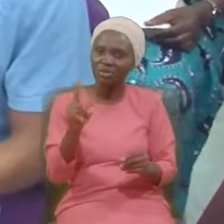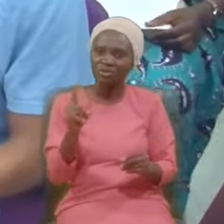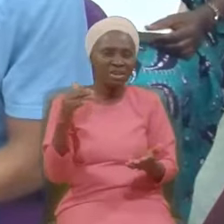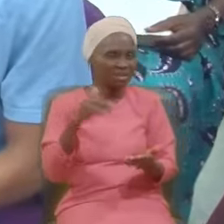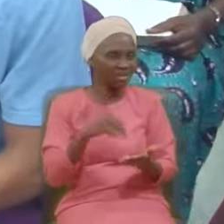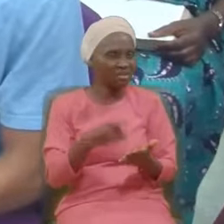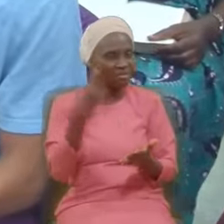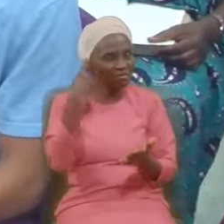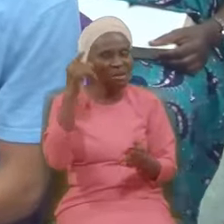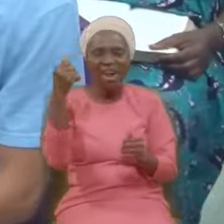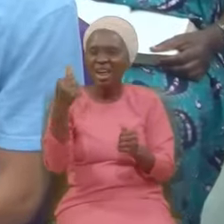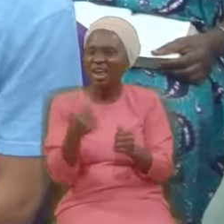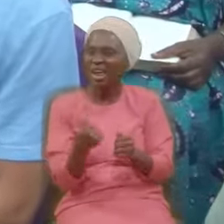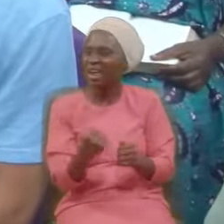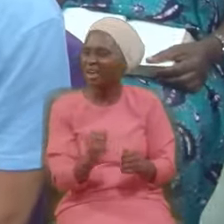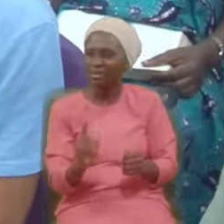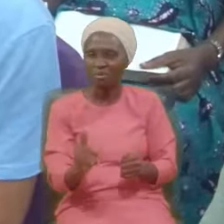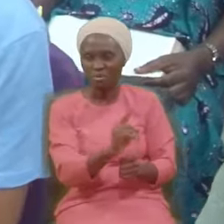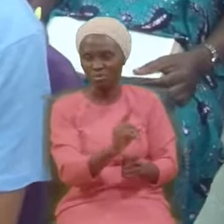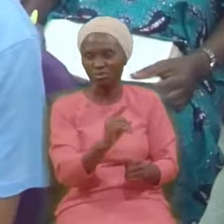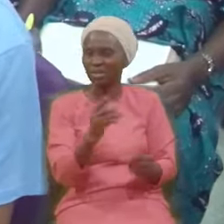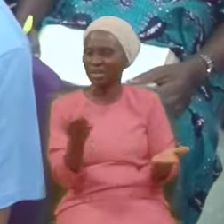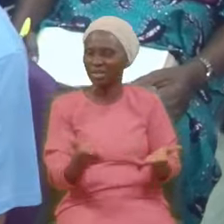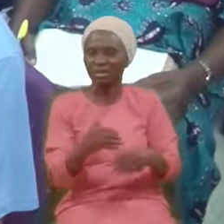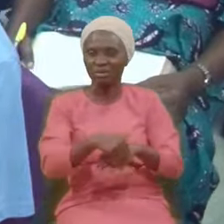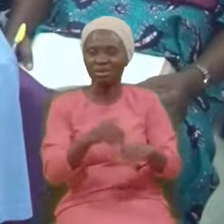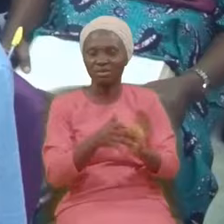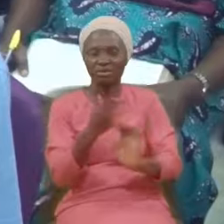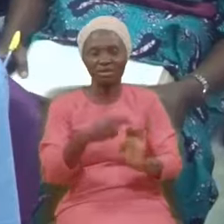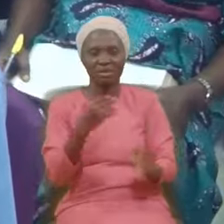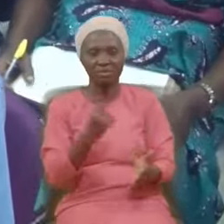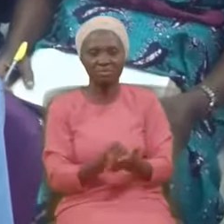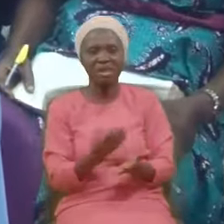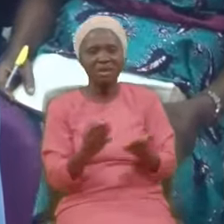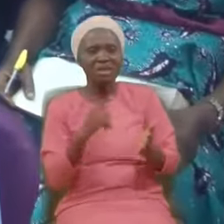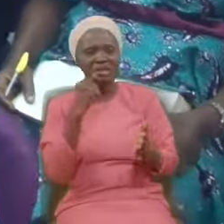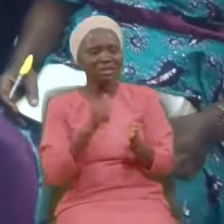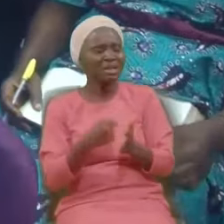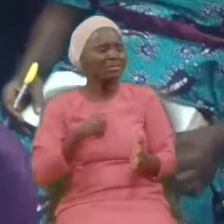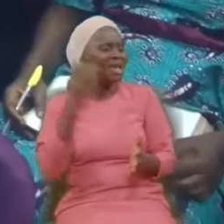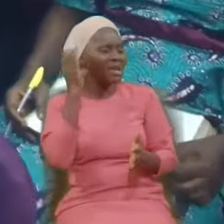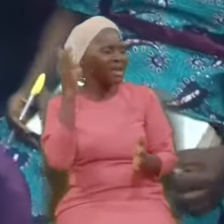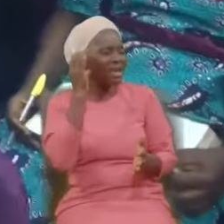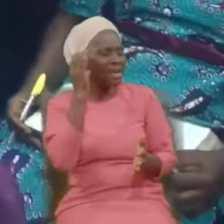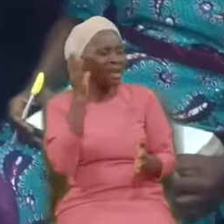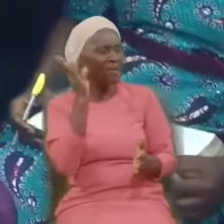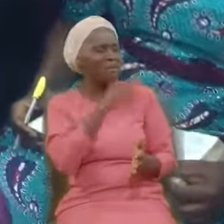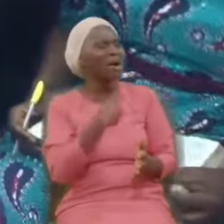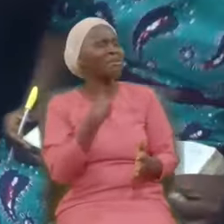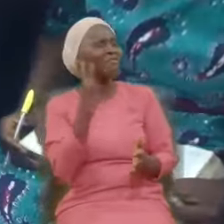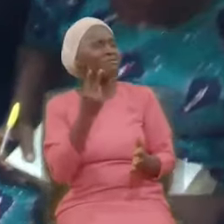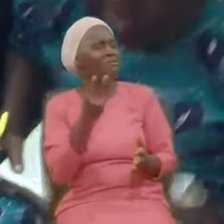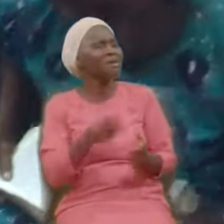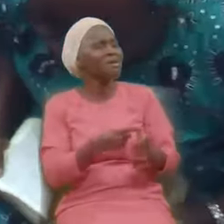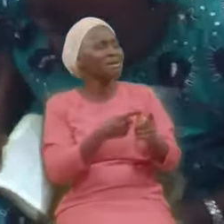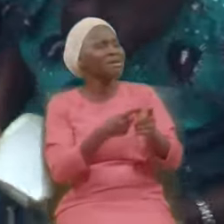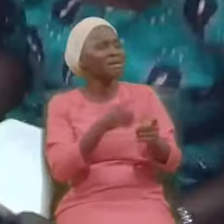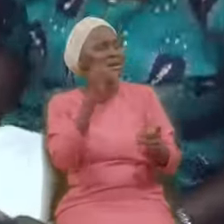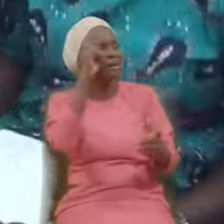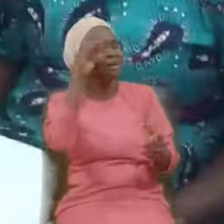I'm hearing a voice and they're following after me. In the name of Jesus, get out.